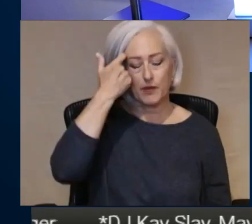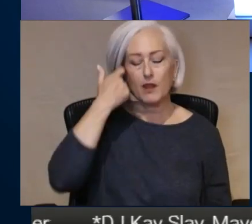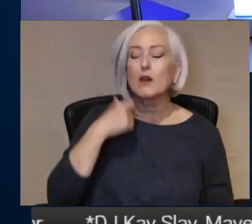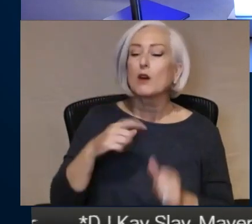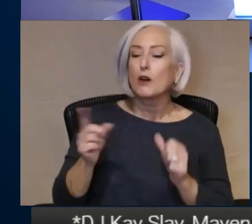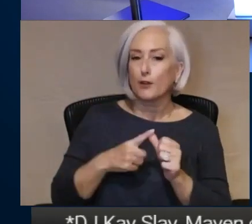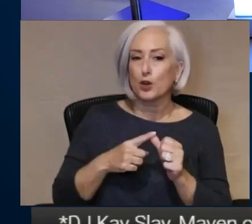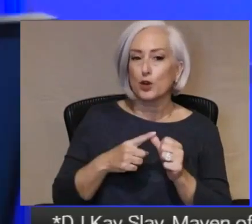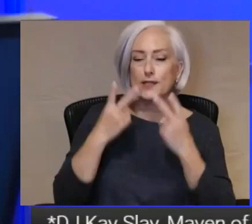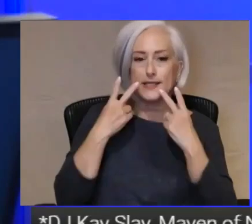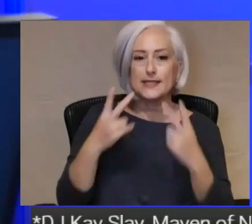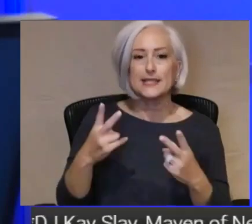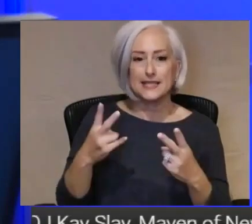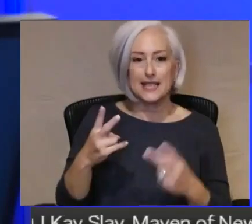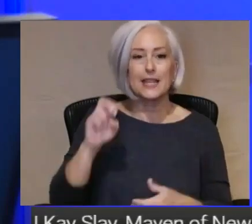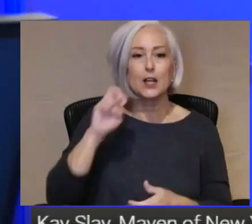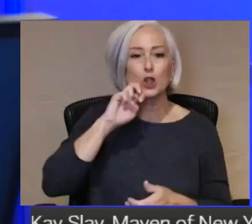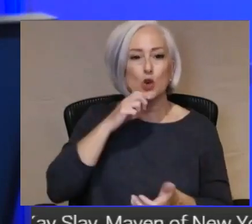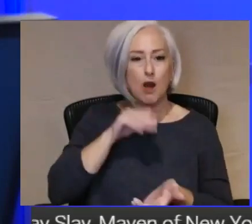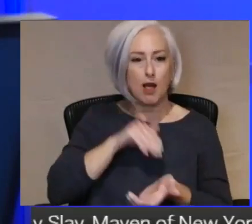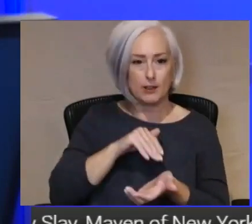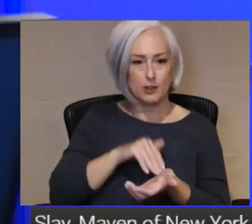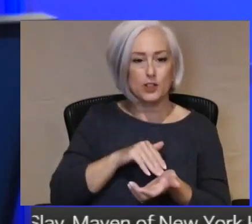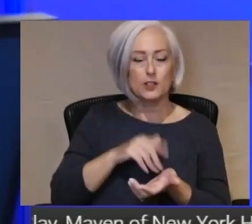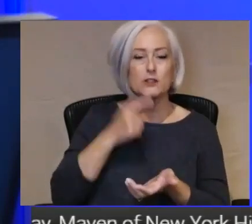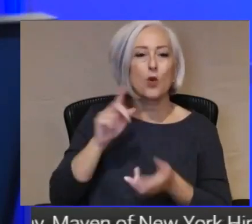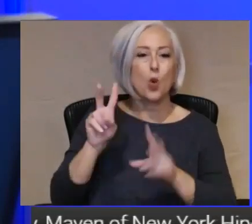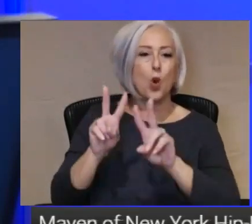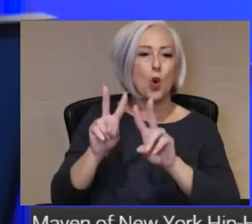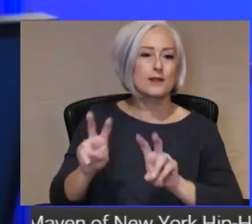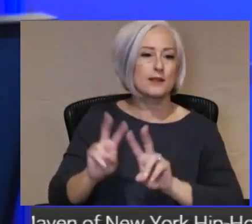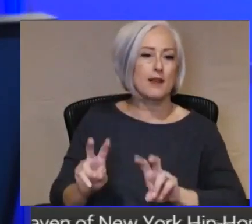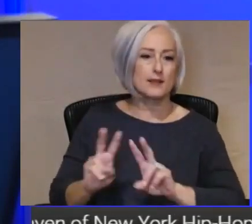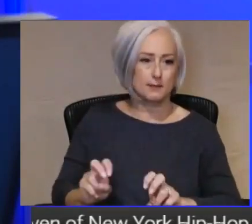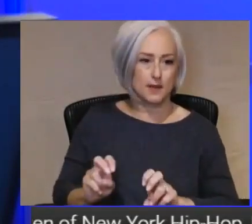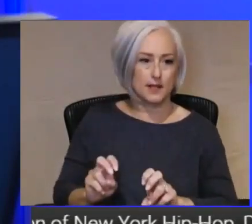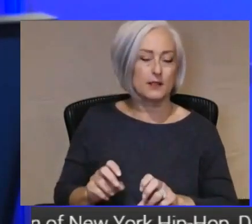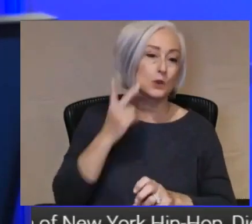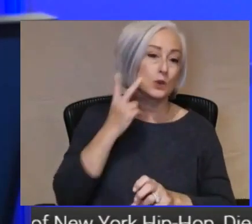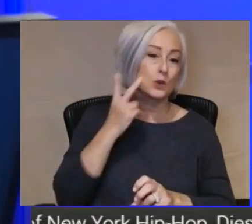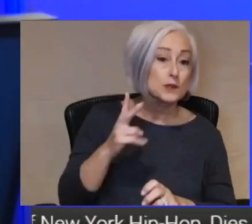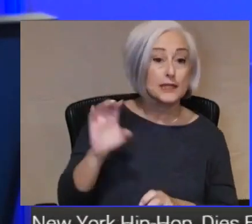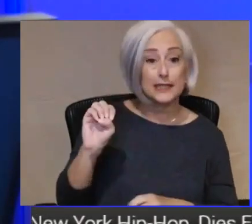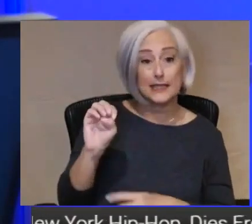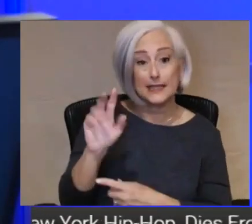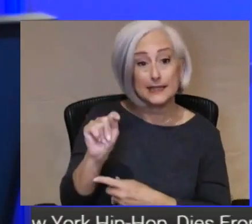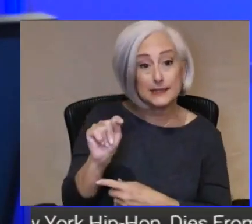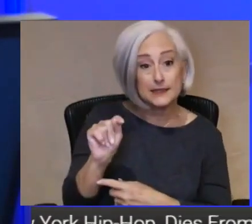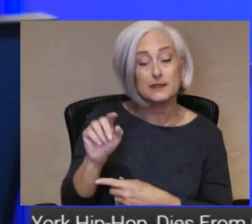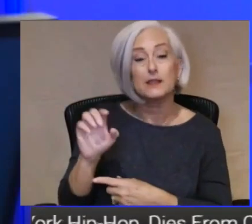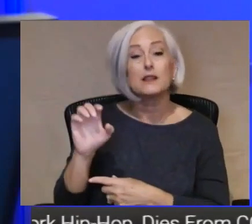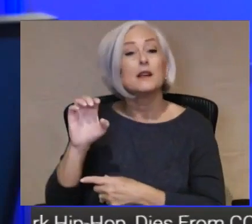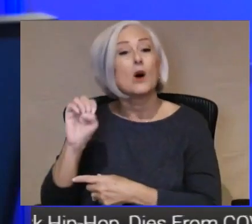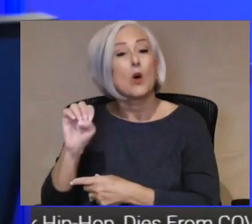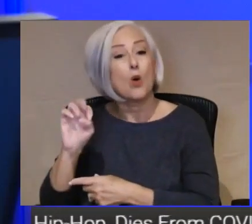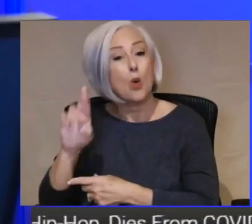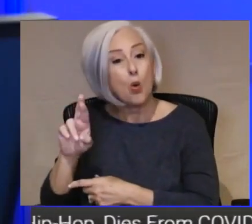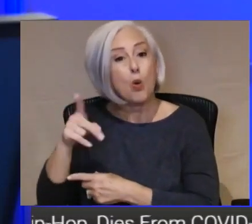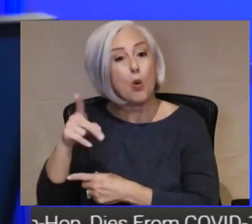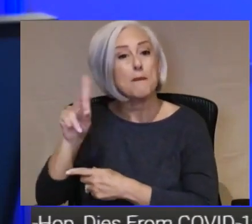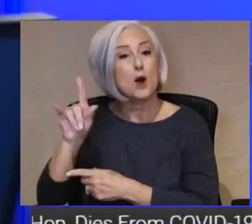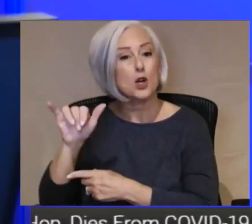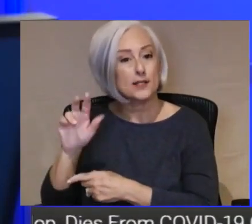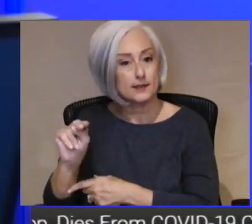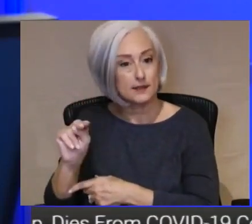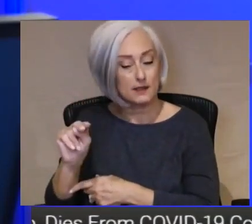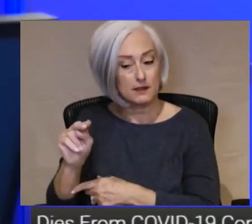assess, first of all, if a person has Parkinson's or essential tremor. Just because someone has essential tremor does not protect them